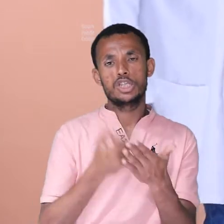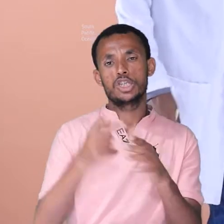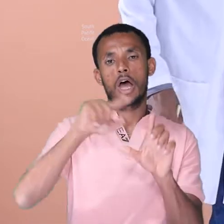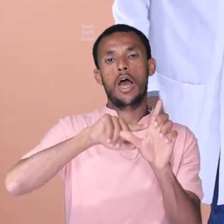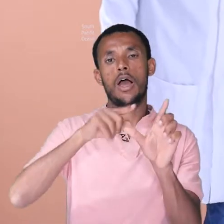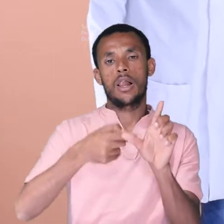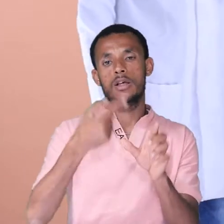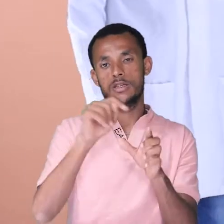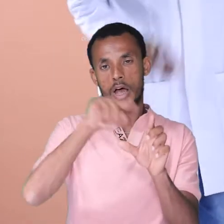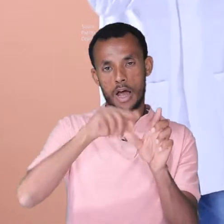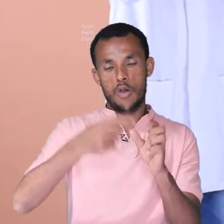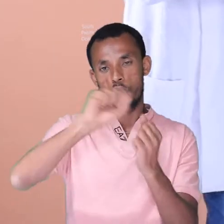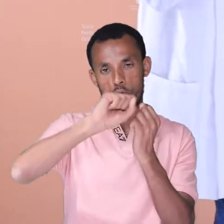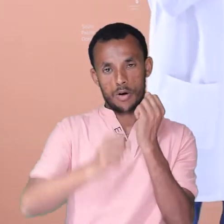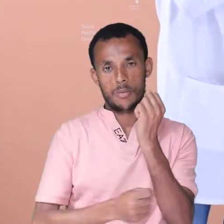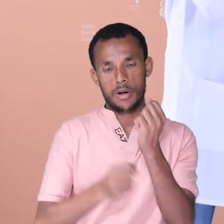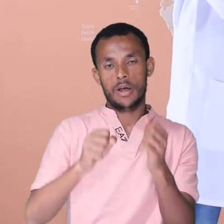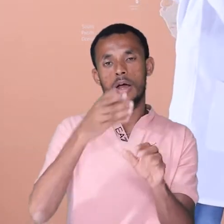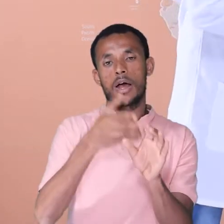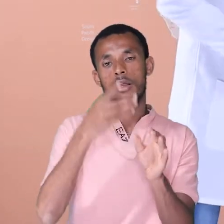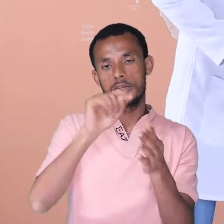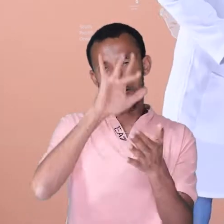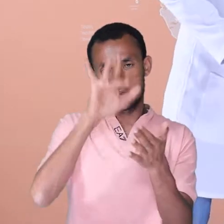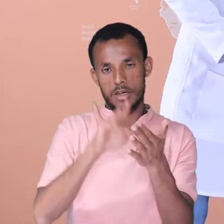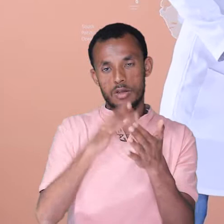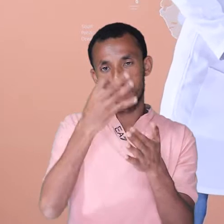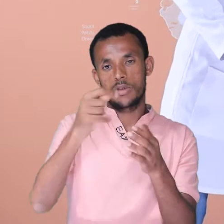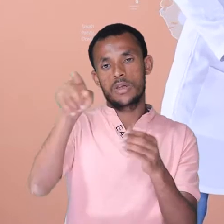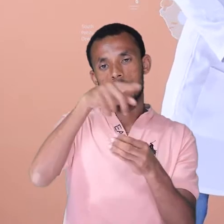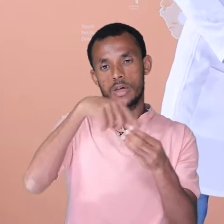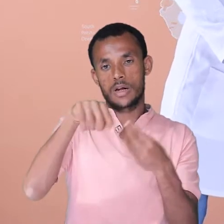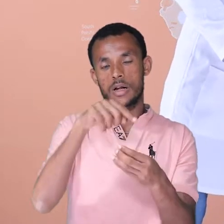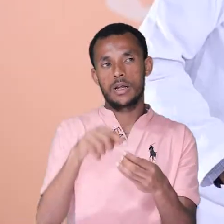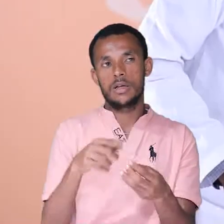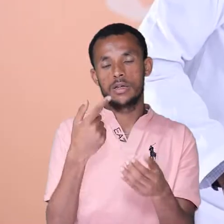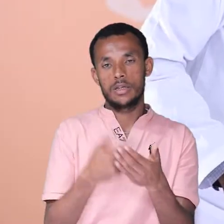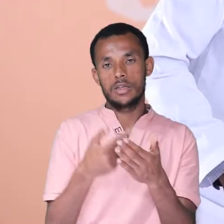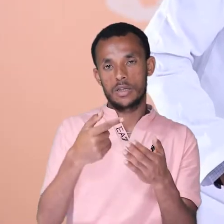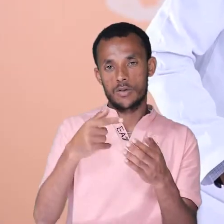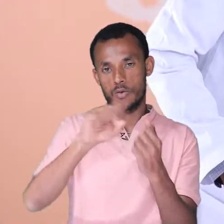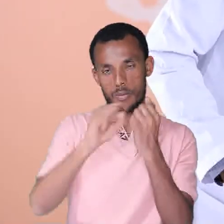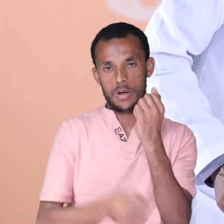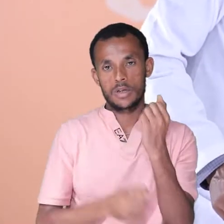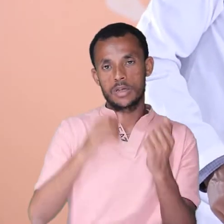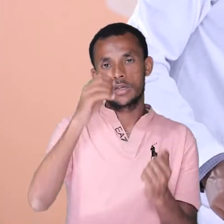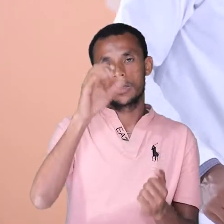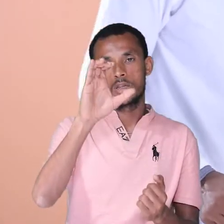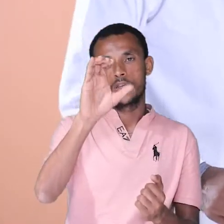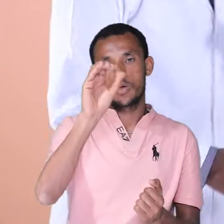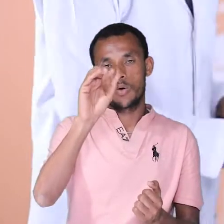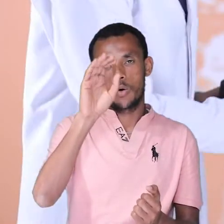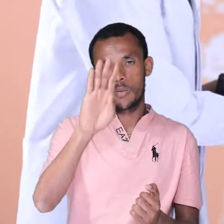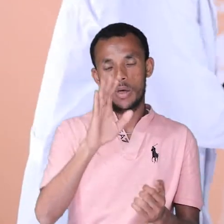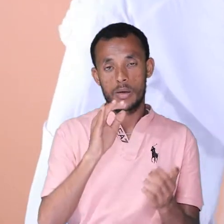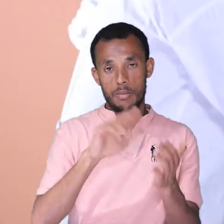That means the angle formed at the center of a circle. That means the angle formed by COP is known as